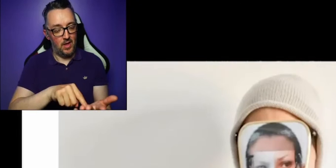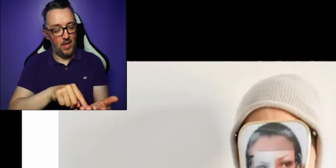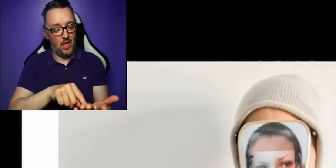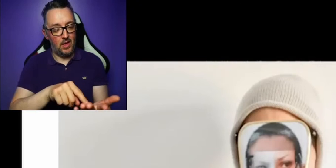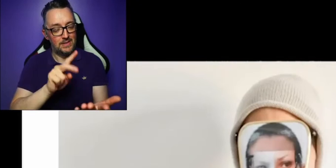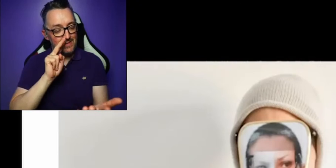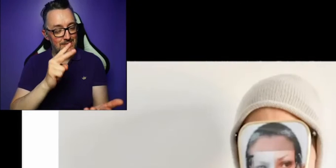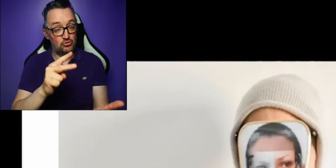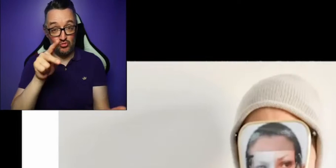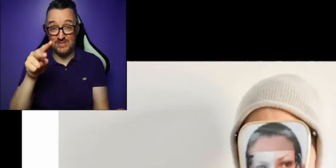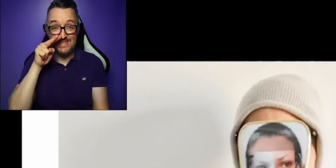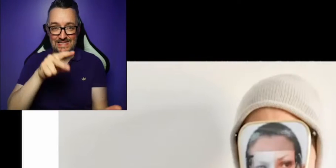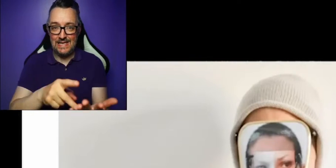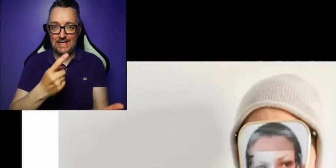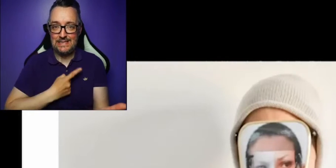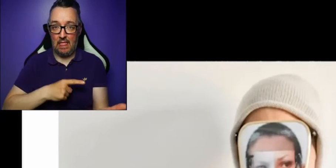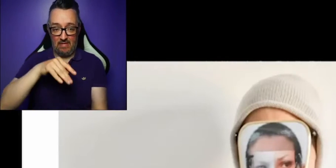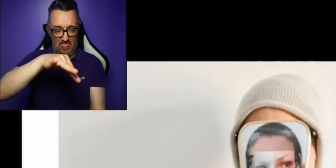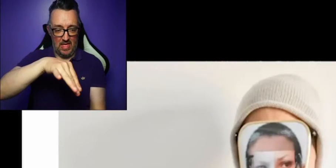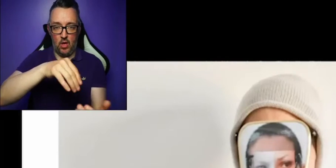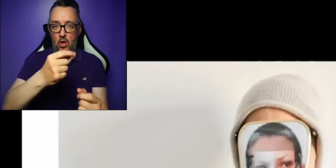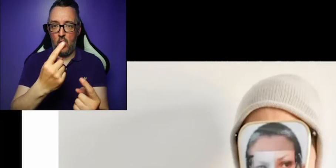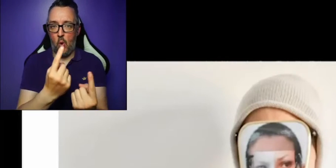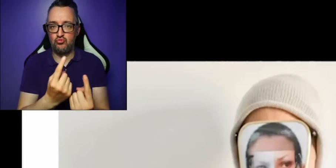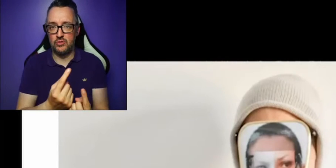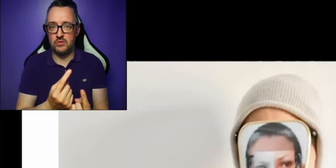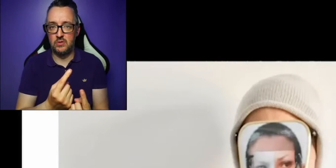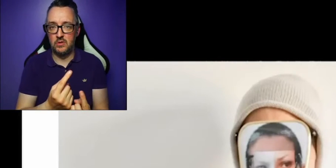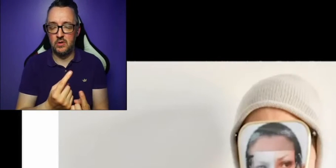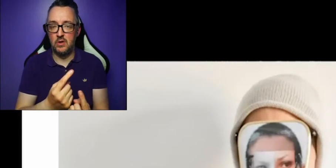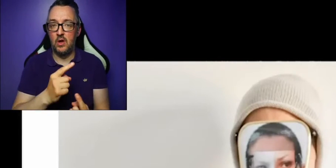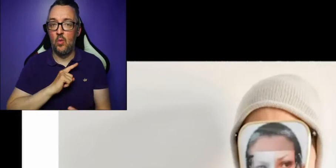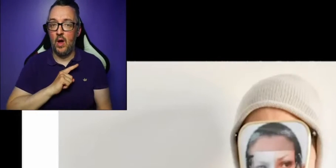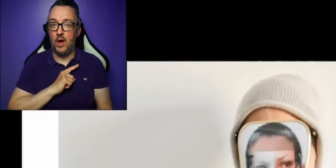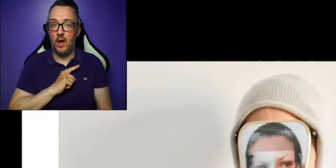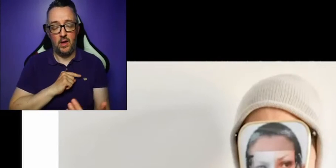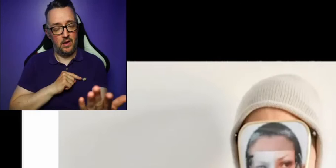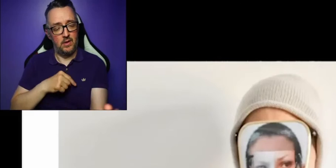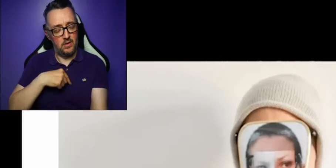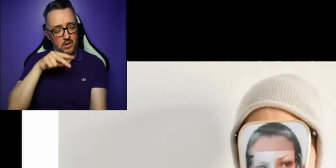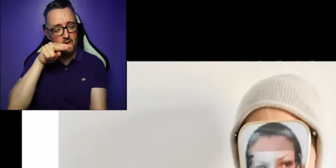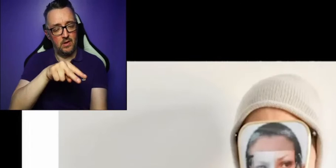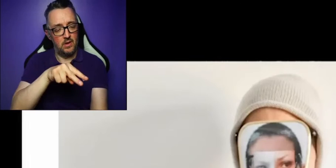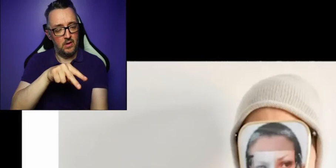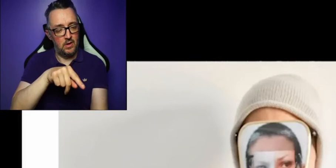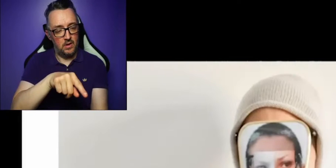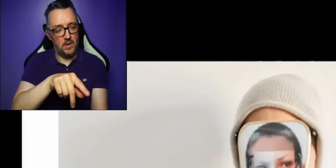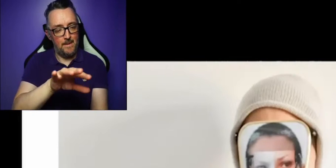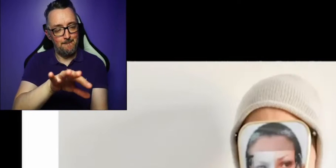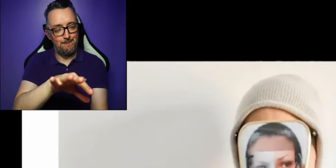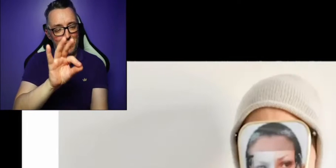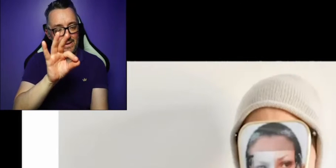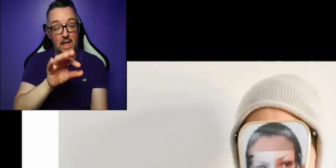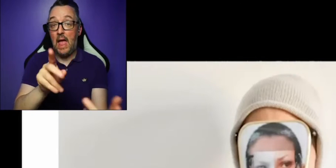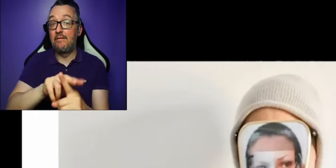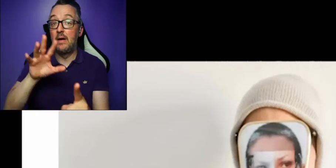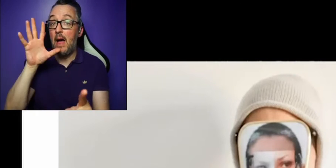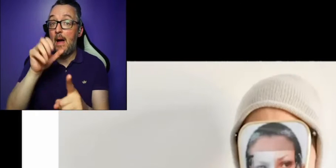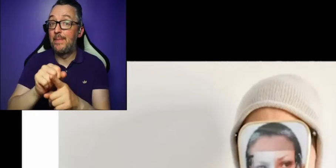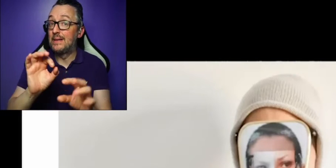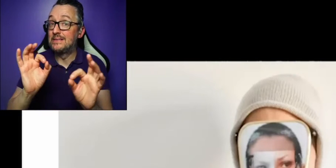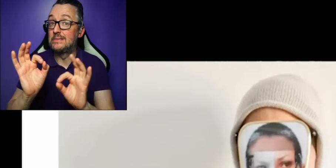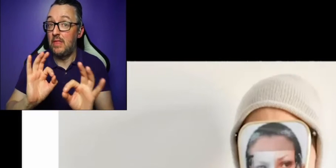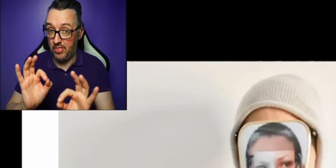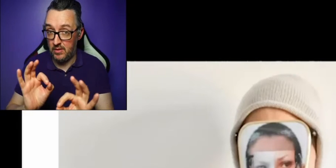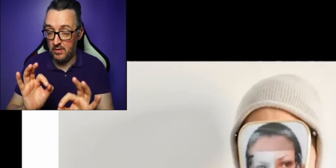to yourself. And that's very powerful, because a lot of the information that we pick up about ourselves, if we're not